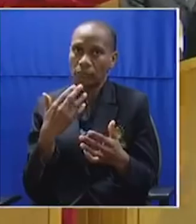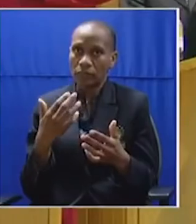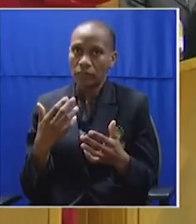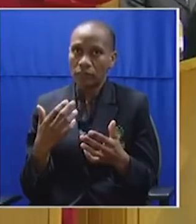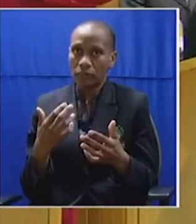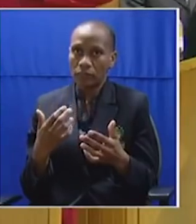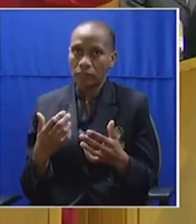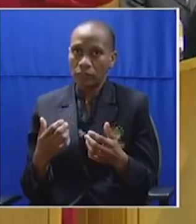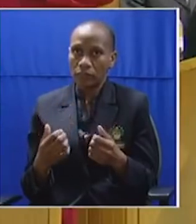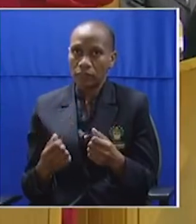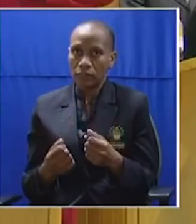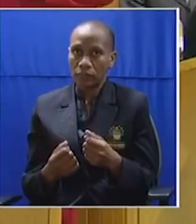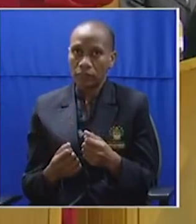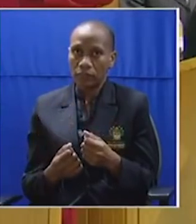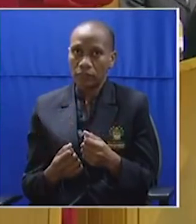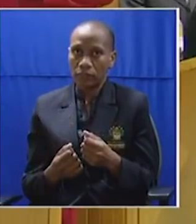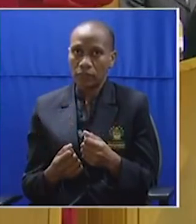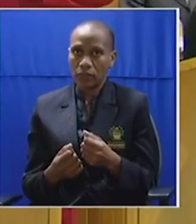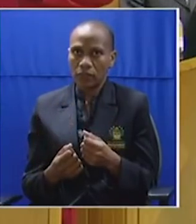Can the sergeant in arms come in?